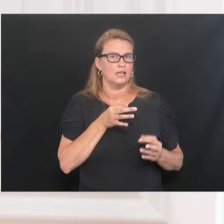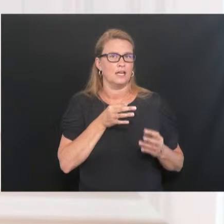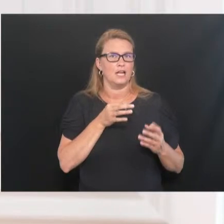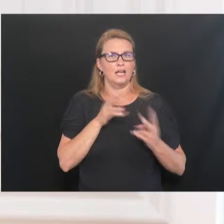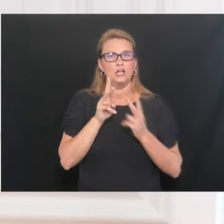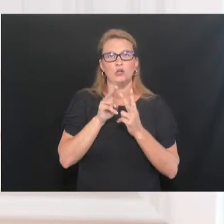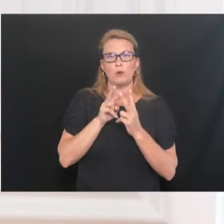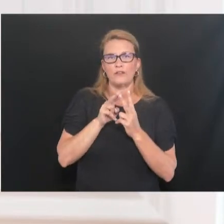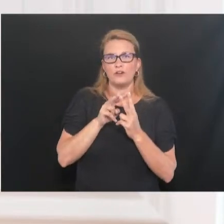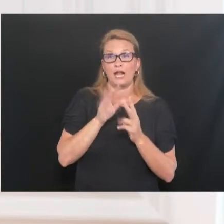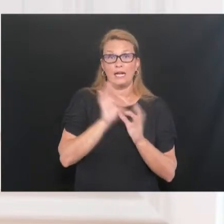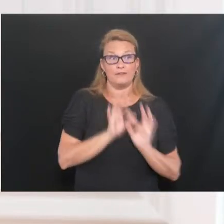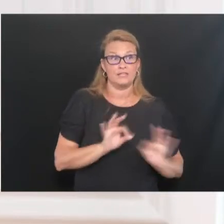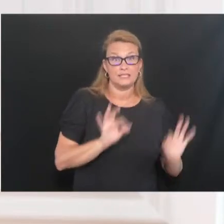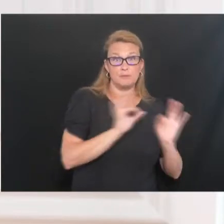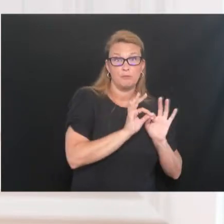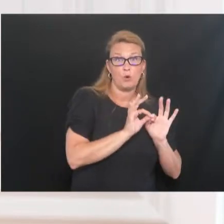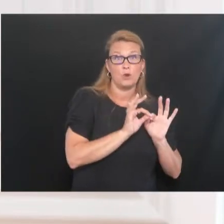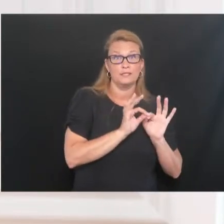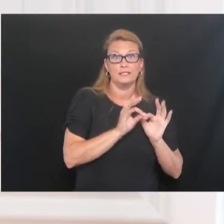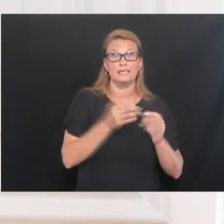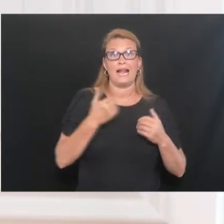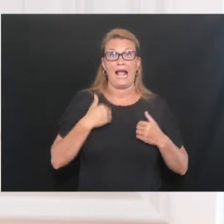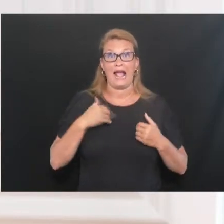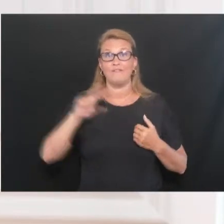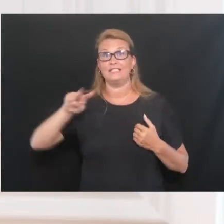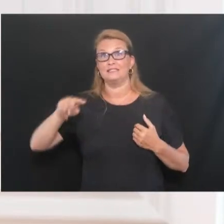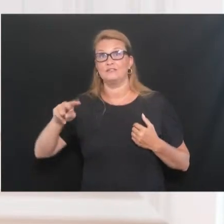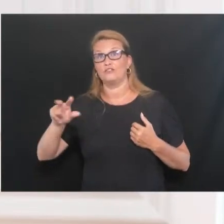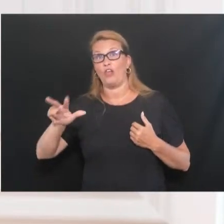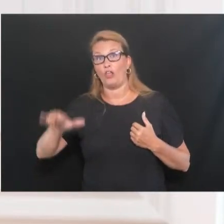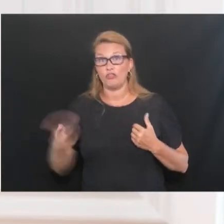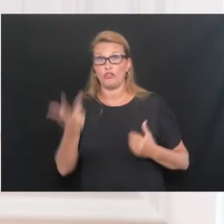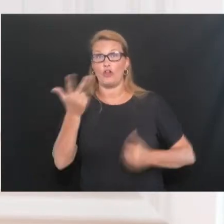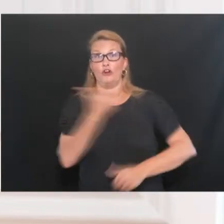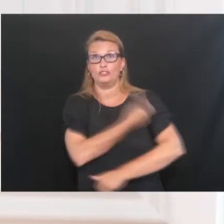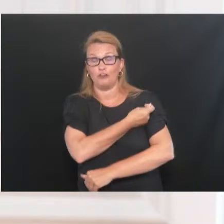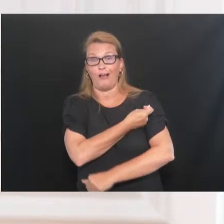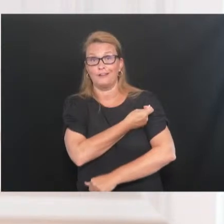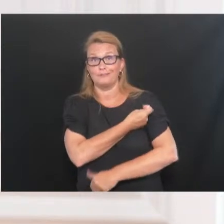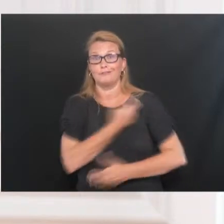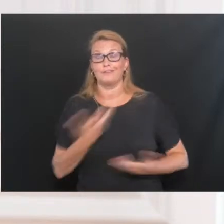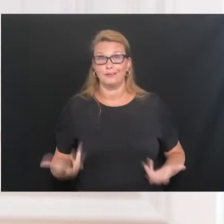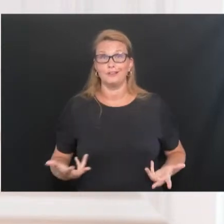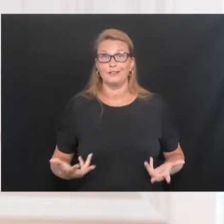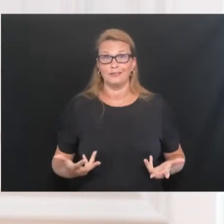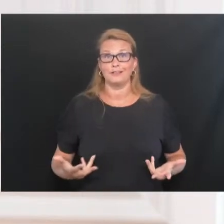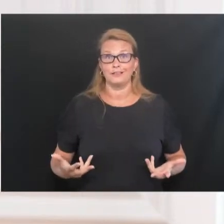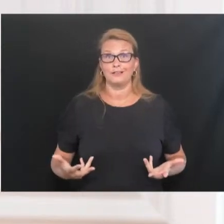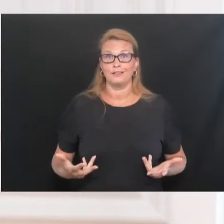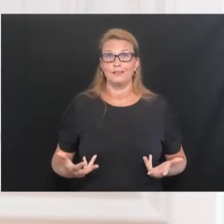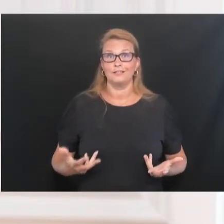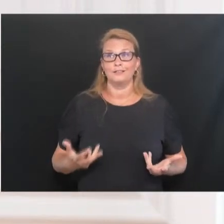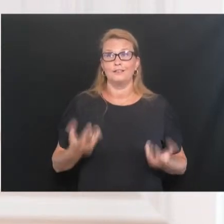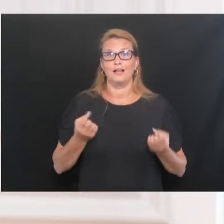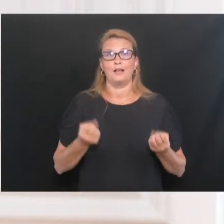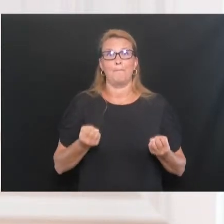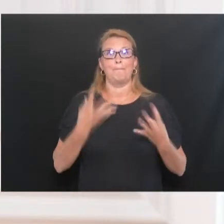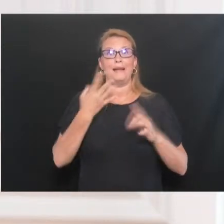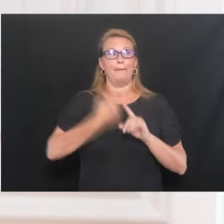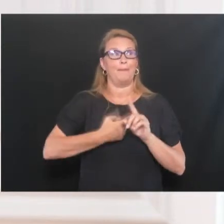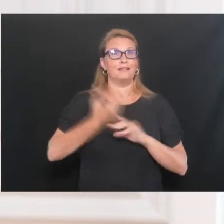it is important and time to consider revaccinating some of these folks that have been vaccinated many months